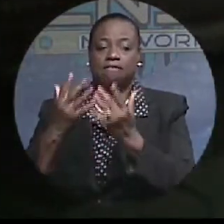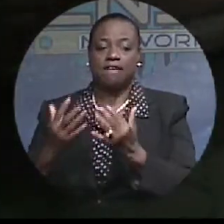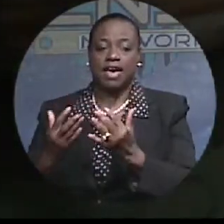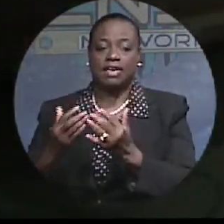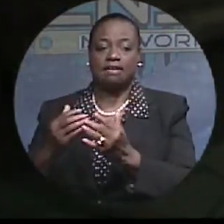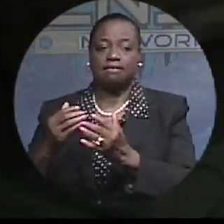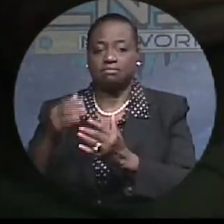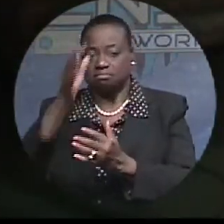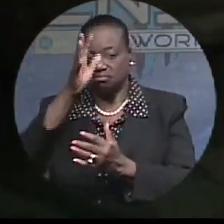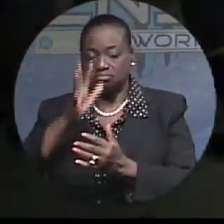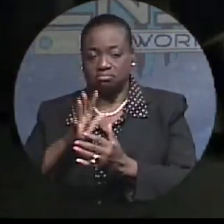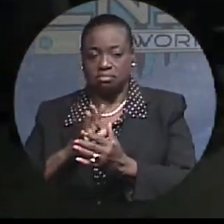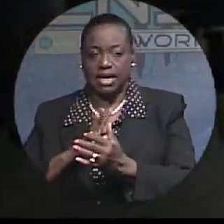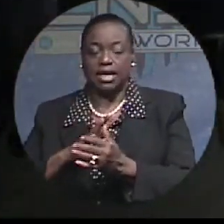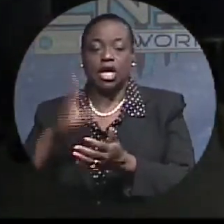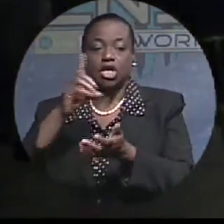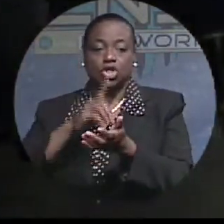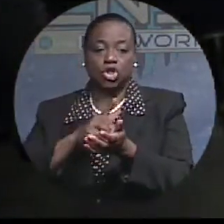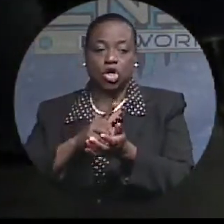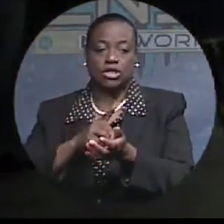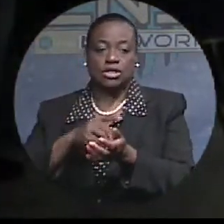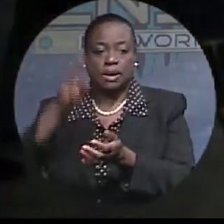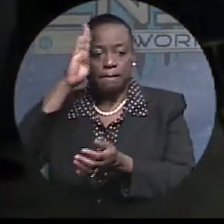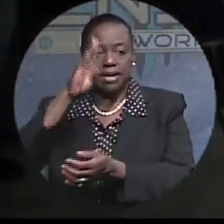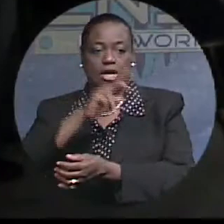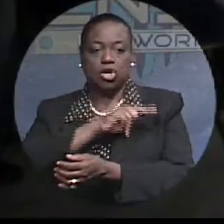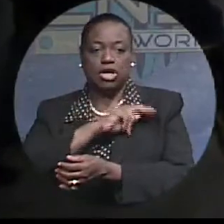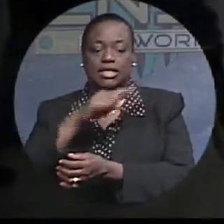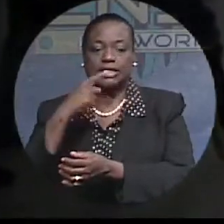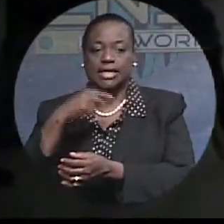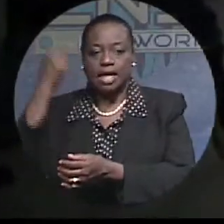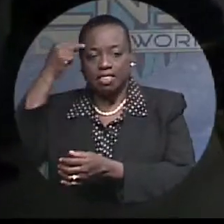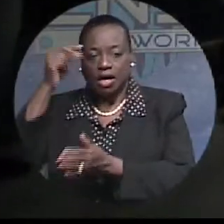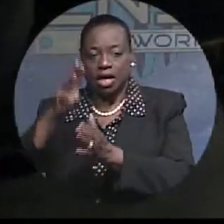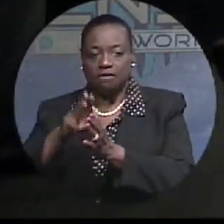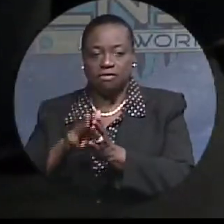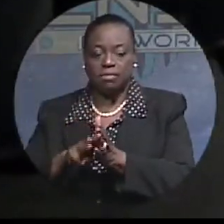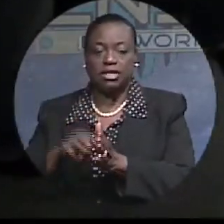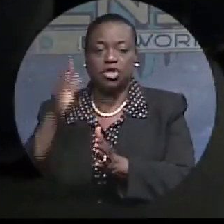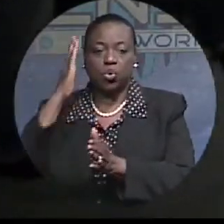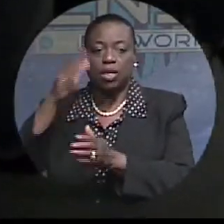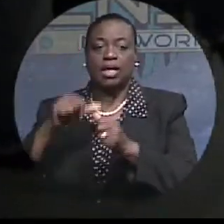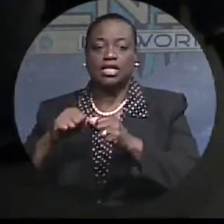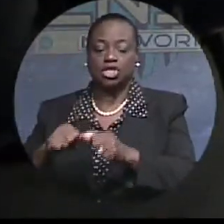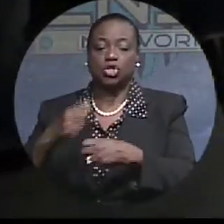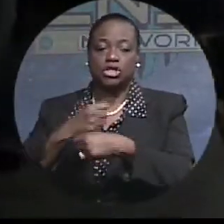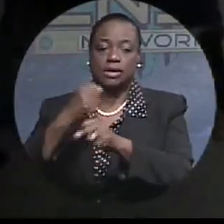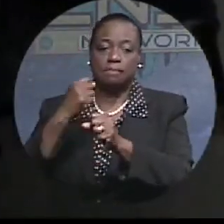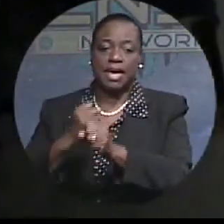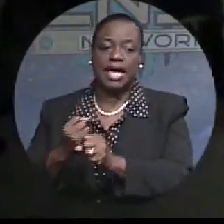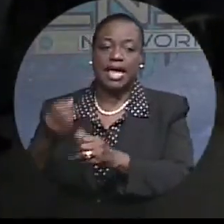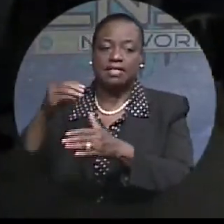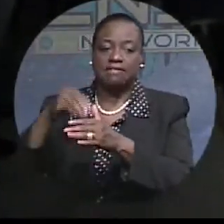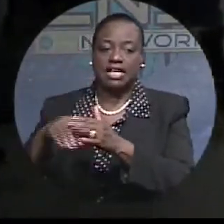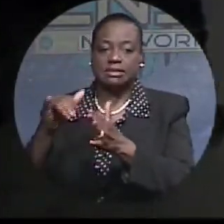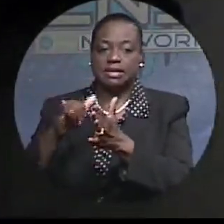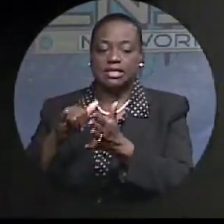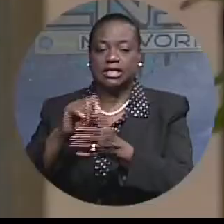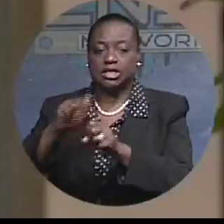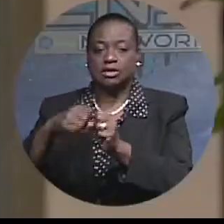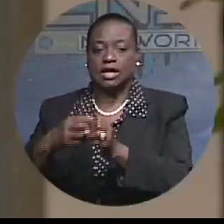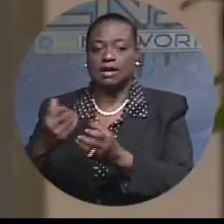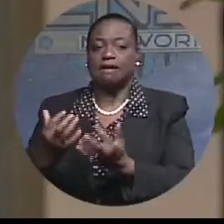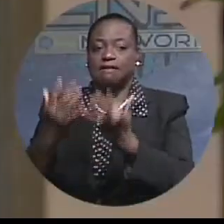of National Security Dr. Bernard Nottage says the government will continue to make the necessary investments to ensure that firefighters respond in a timely